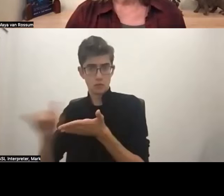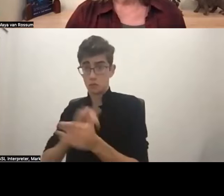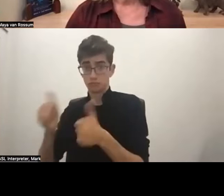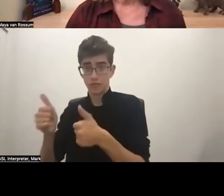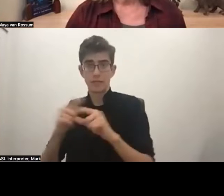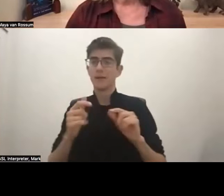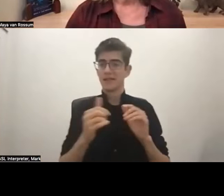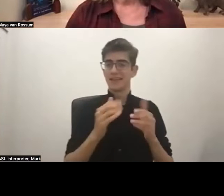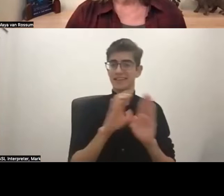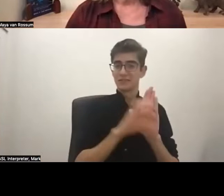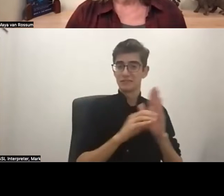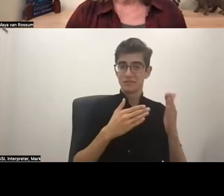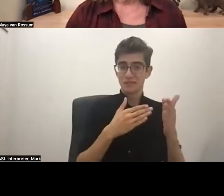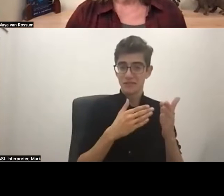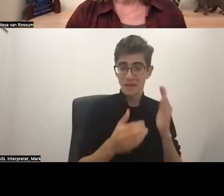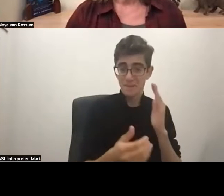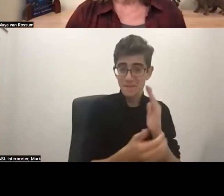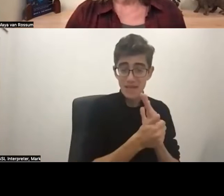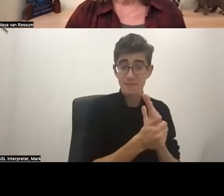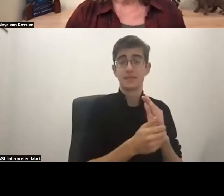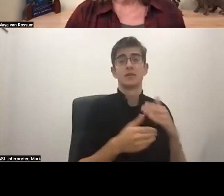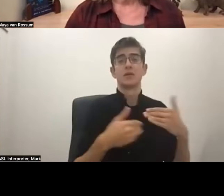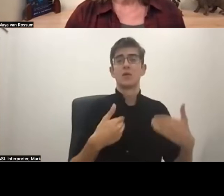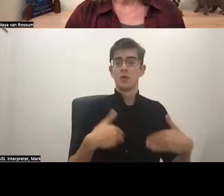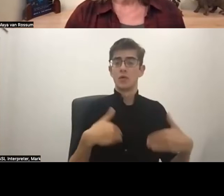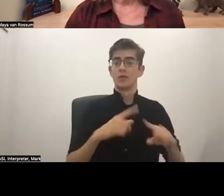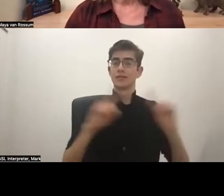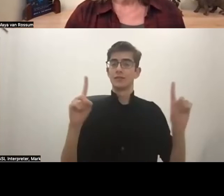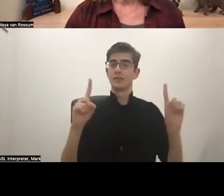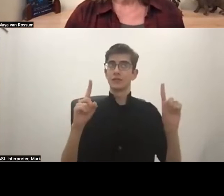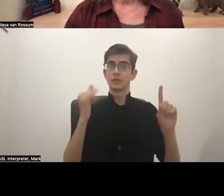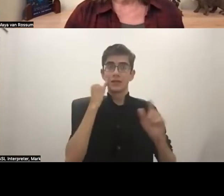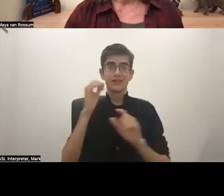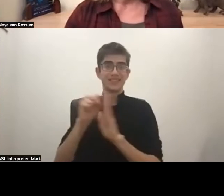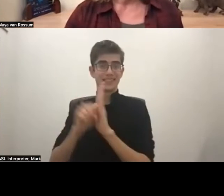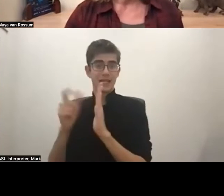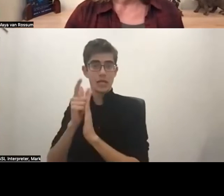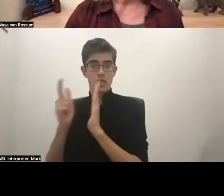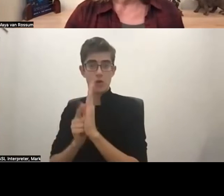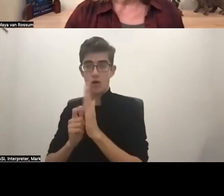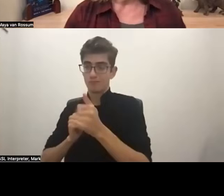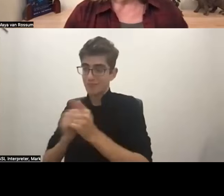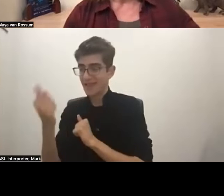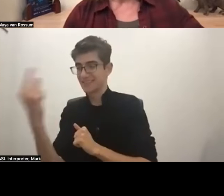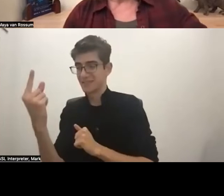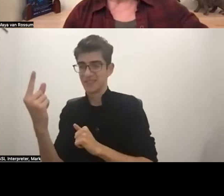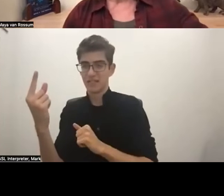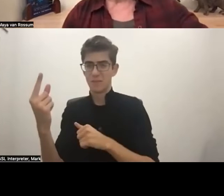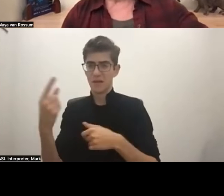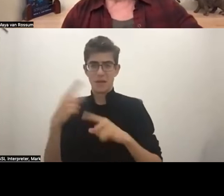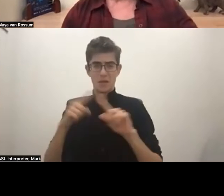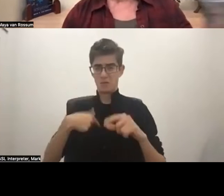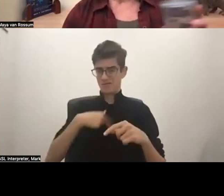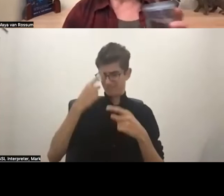constitutional amendments can be used to challenge actions by the state legislature. So if New York State were to